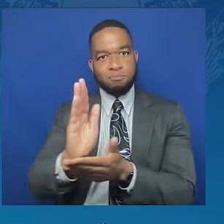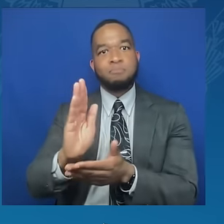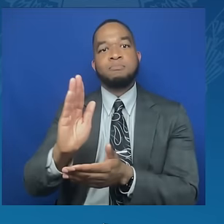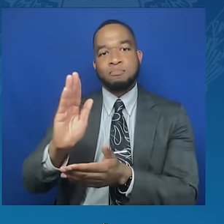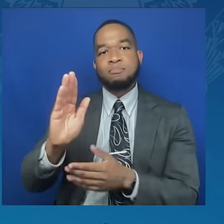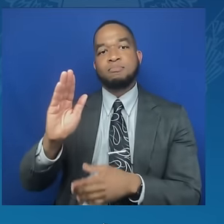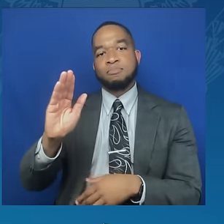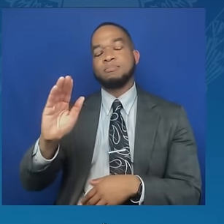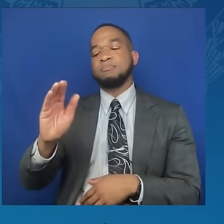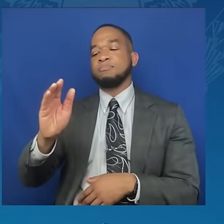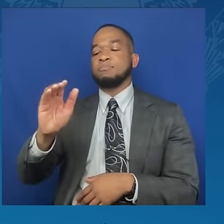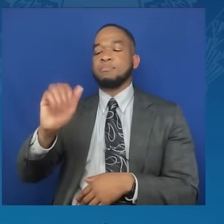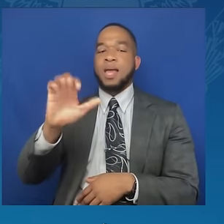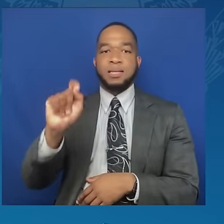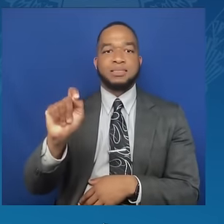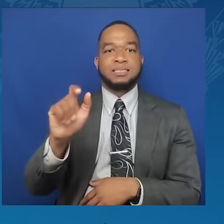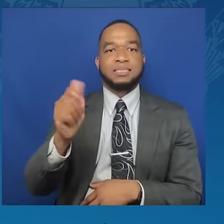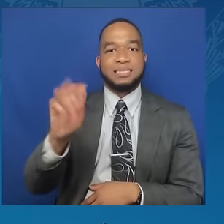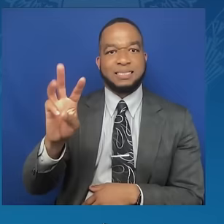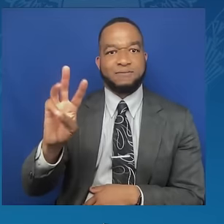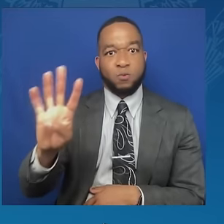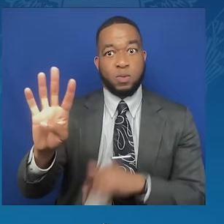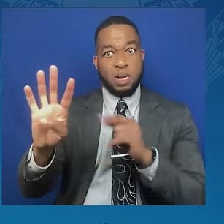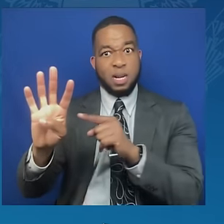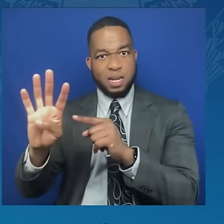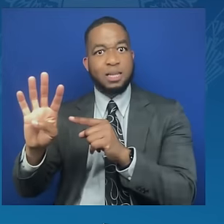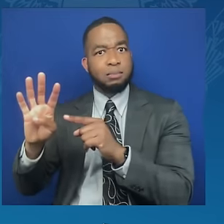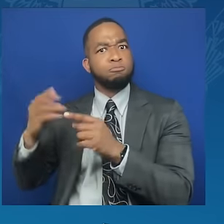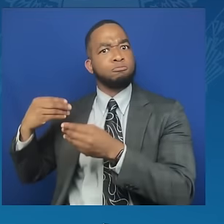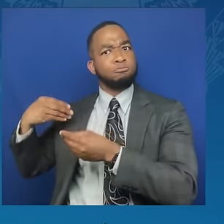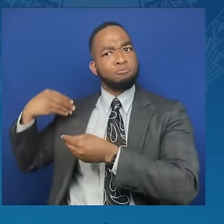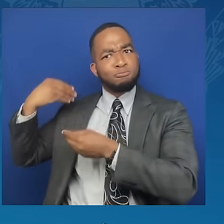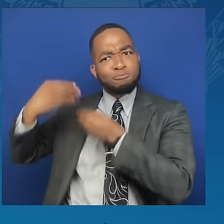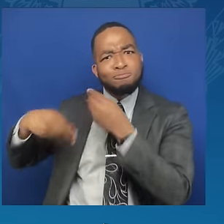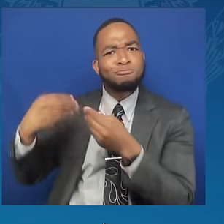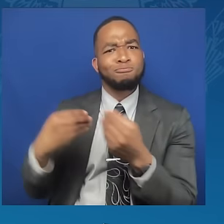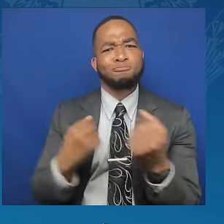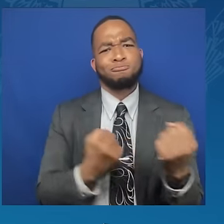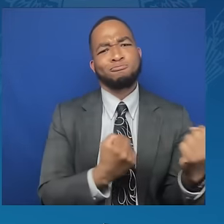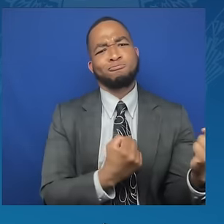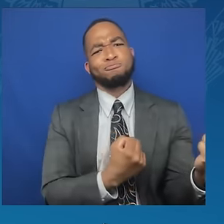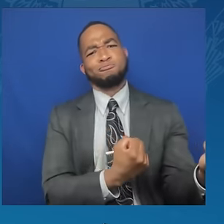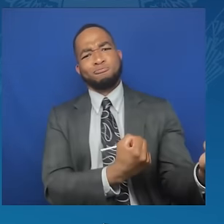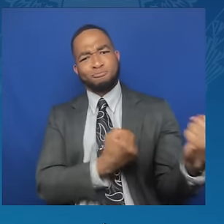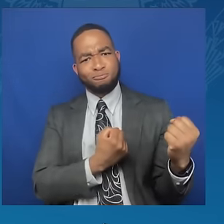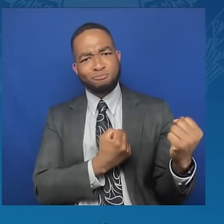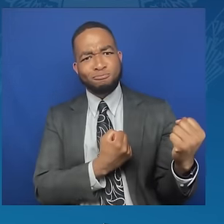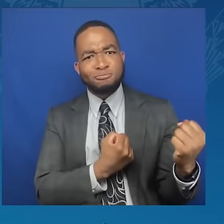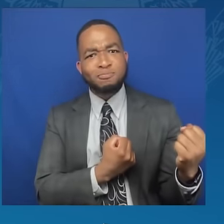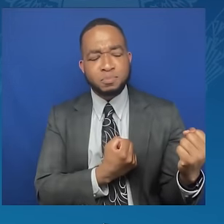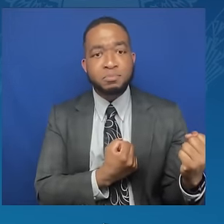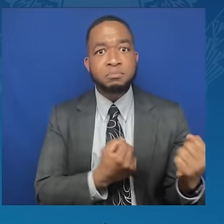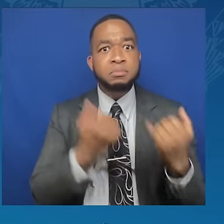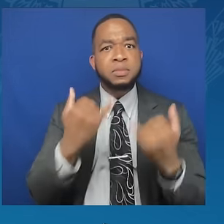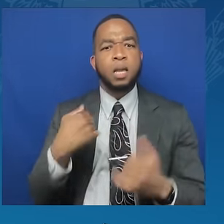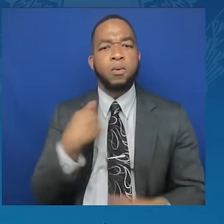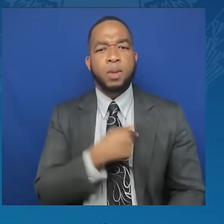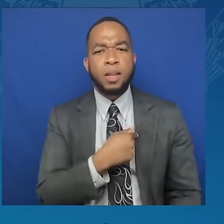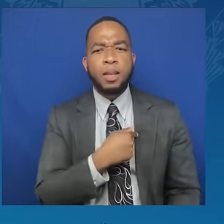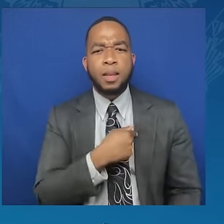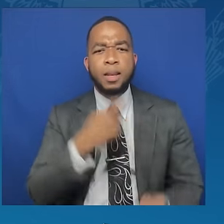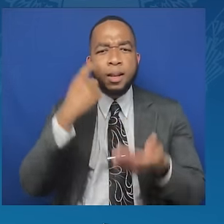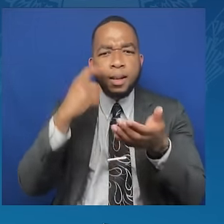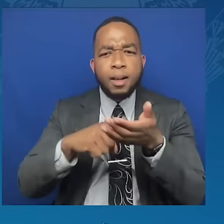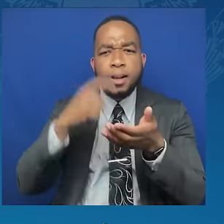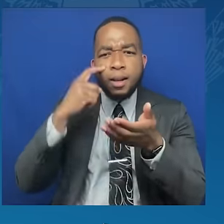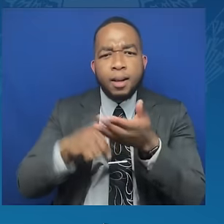But today we see that the legacy is under attack. Everywhere we look, old battles have become new again as extremists work to